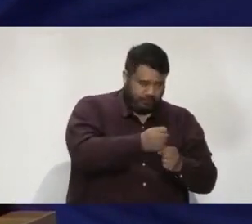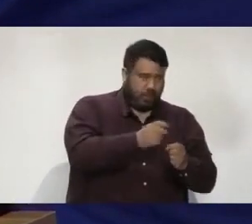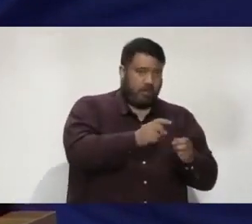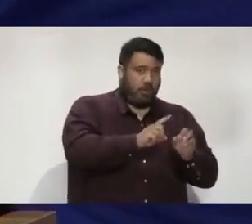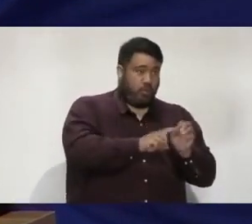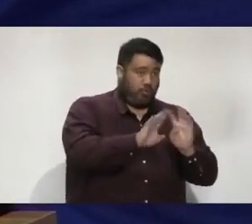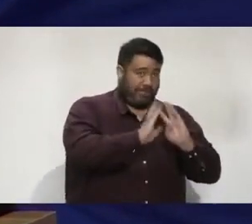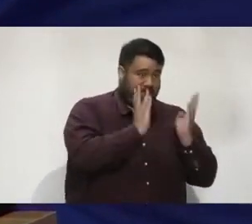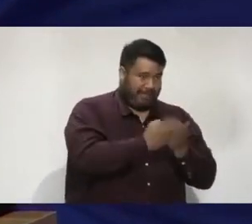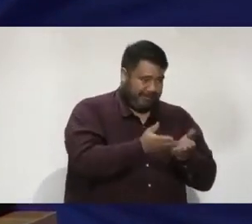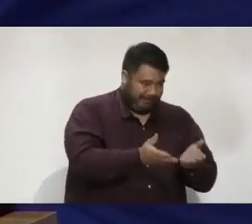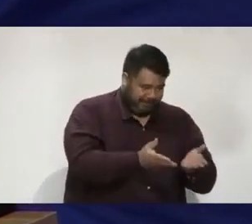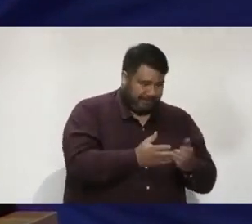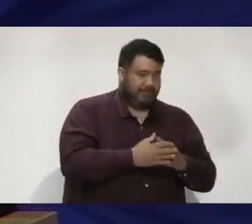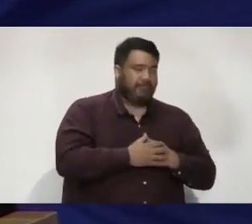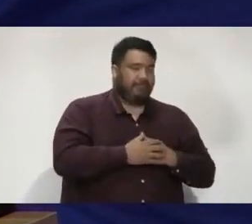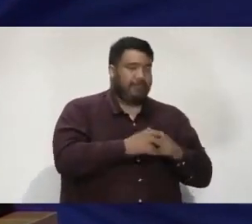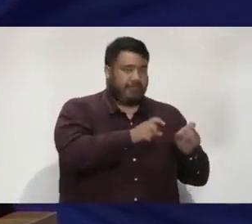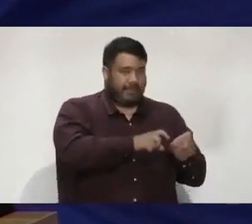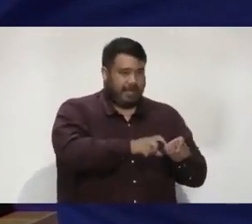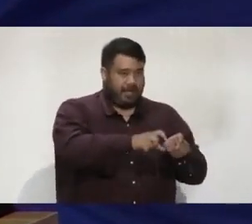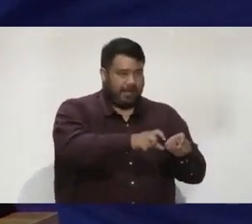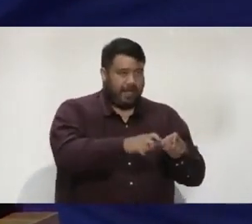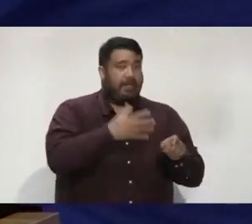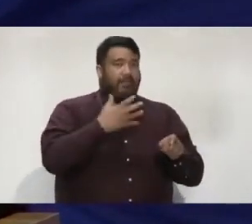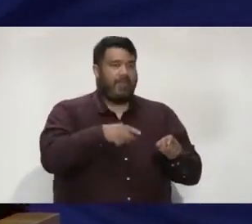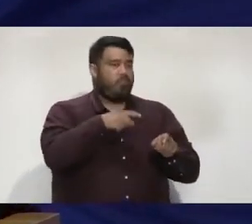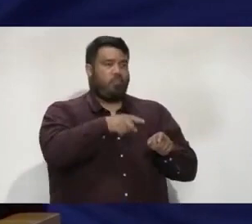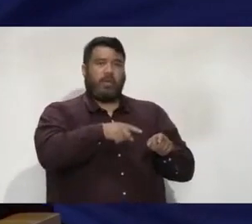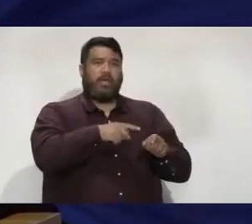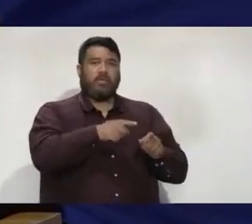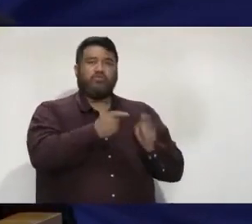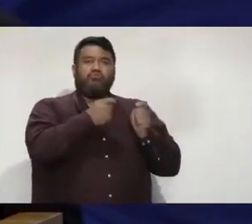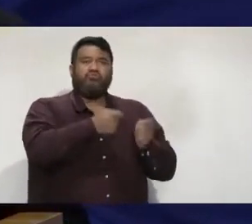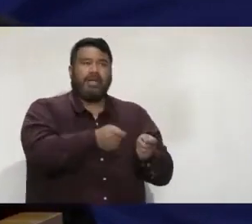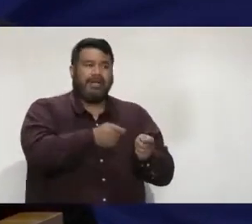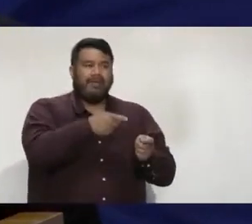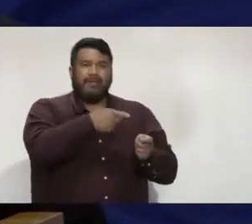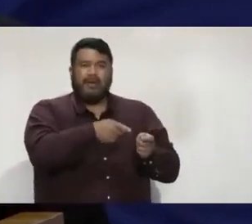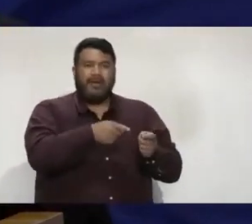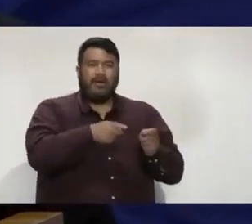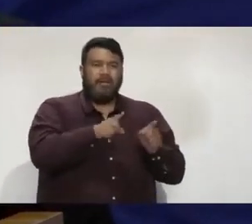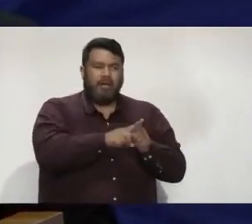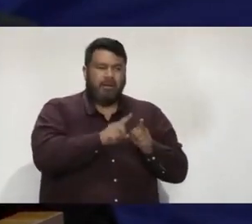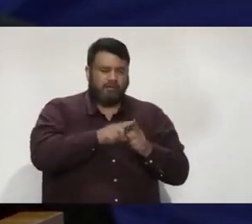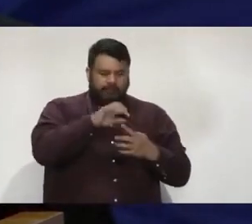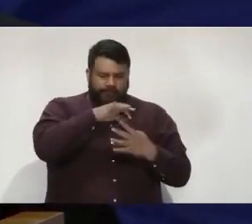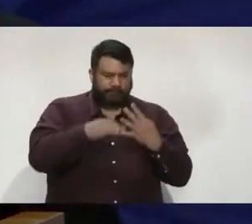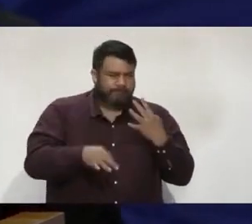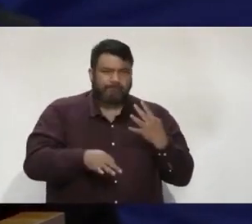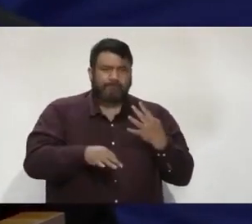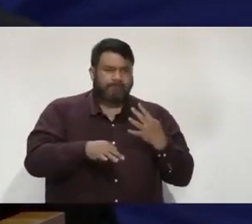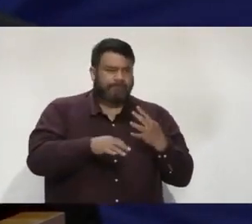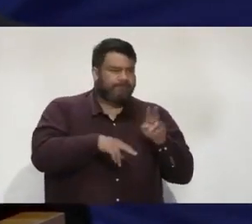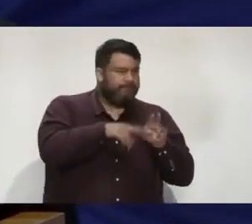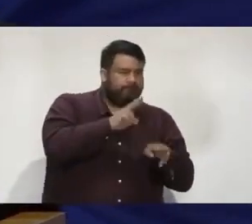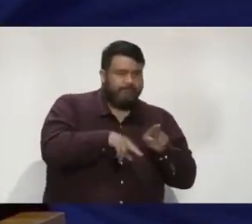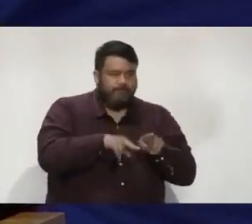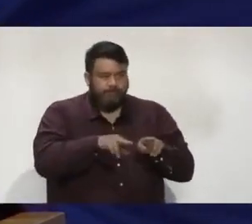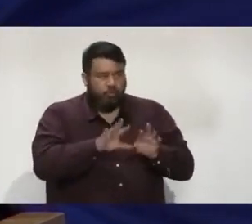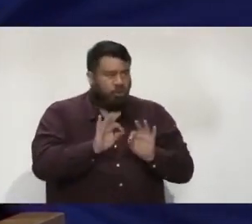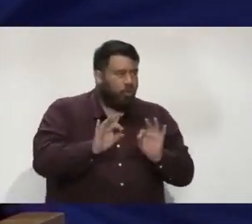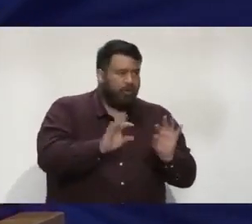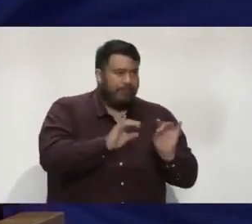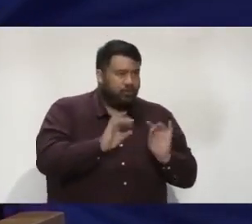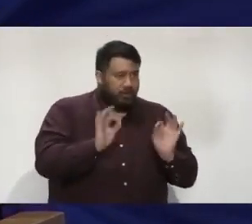then a range of, as with anyone, as if it were a community case, a range of indicators that health use to determine that nobody is still